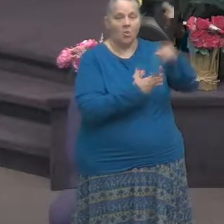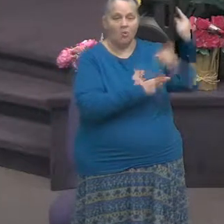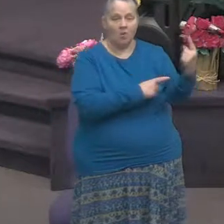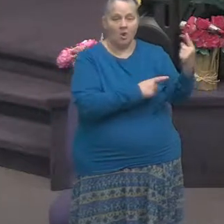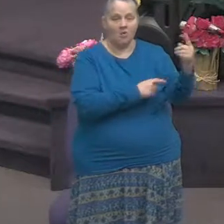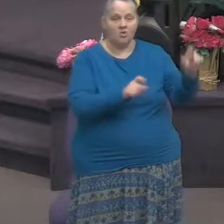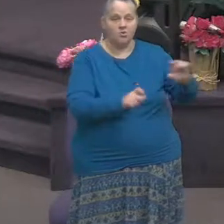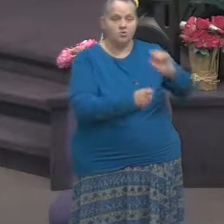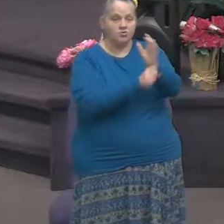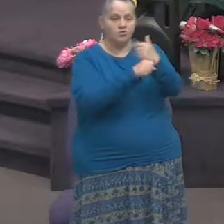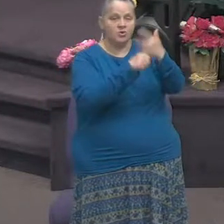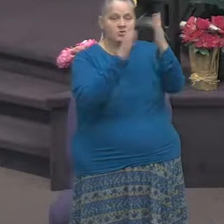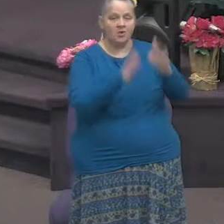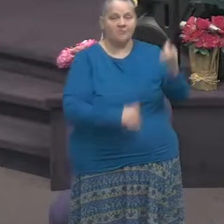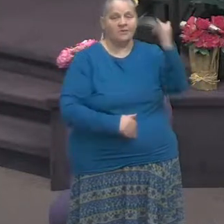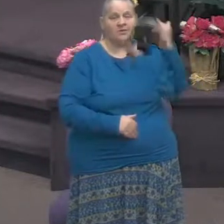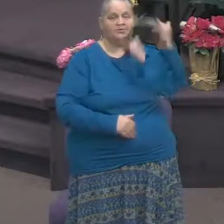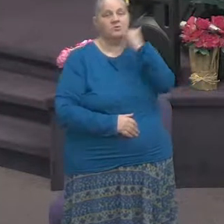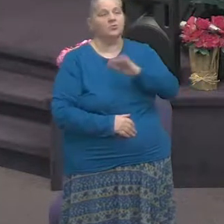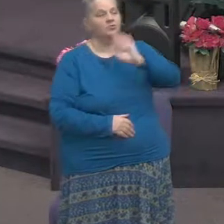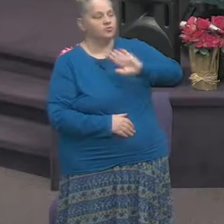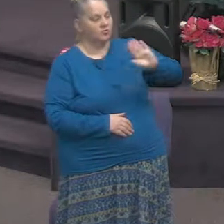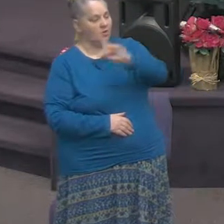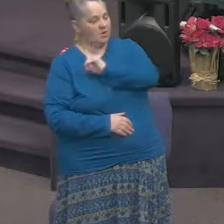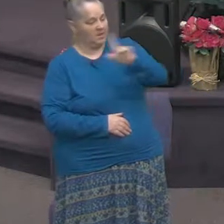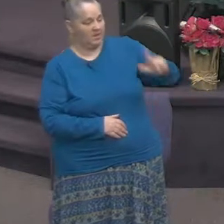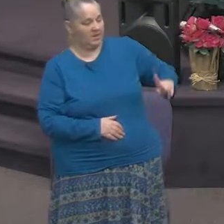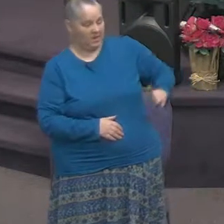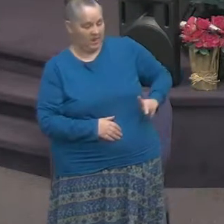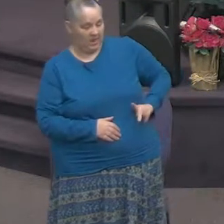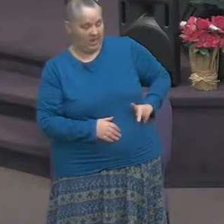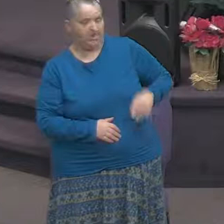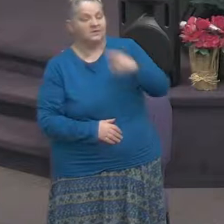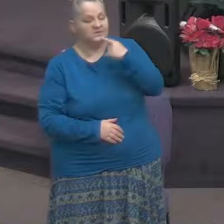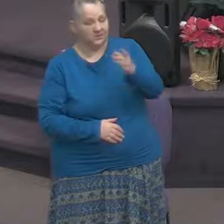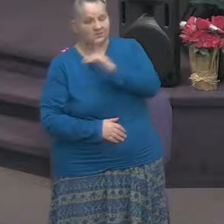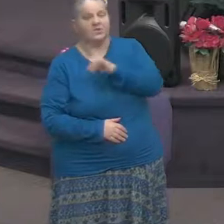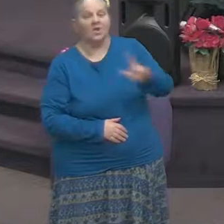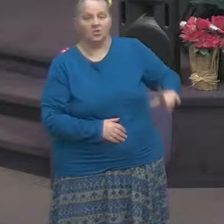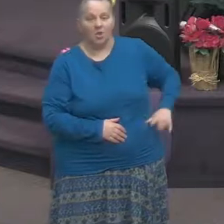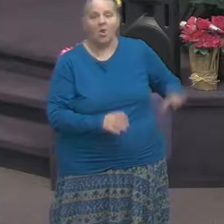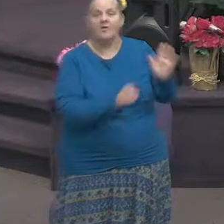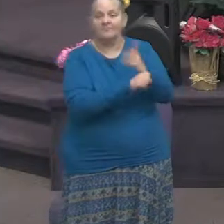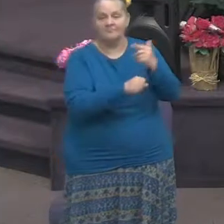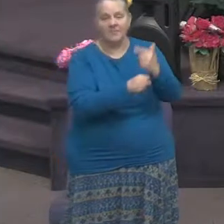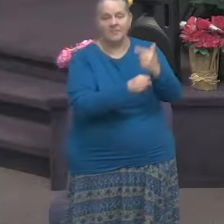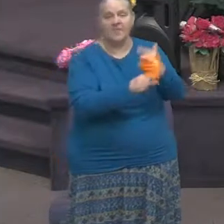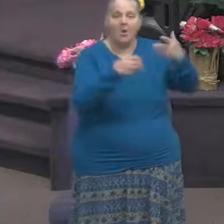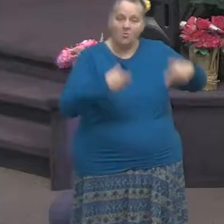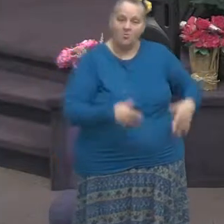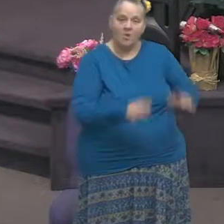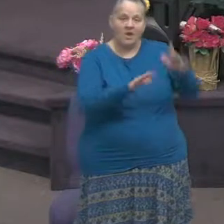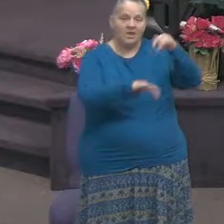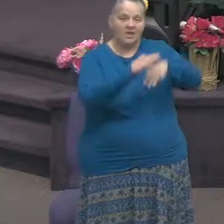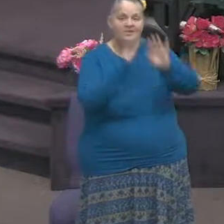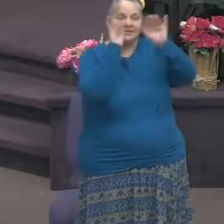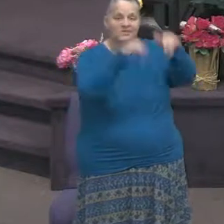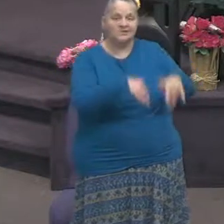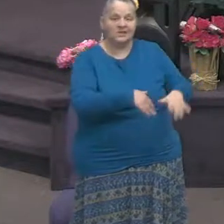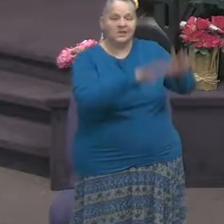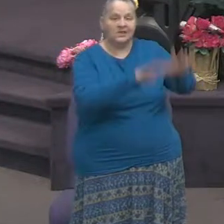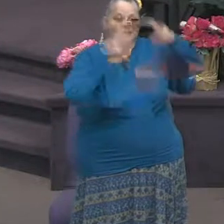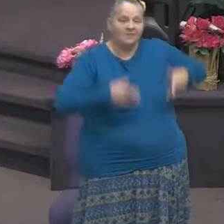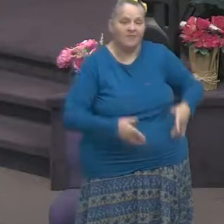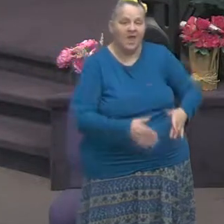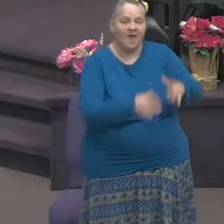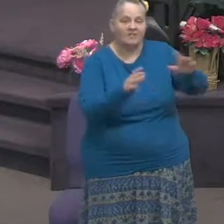One, the Creator of Israel, your King. Thus saith the Lord, which maketh a way in the sea, and